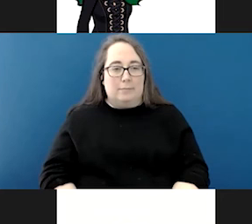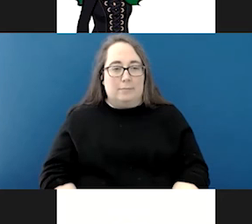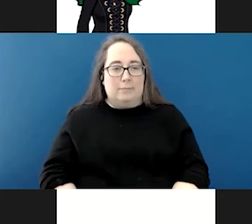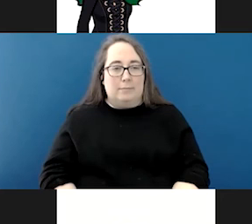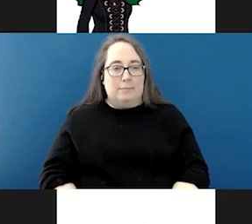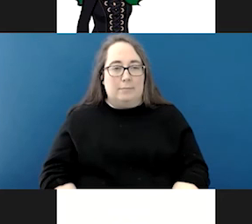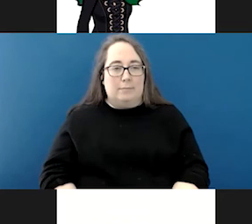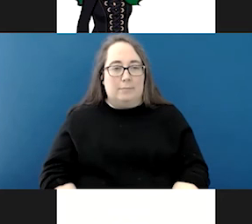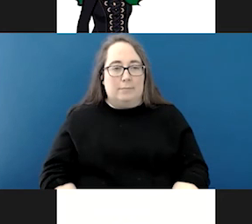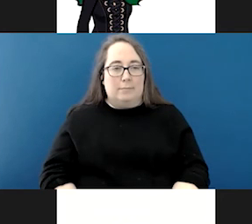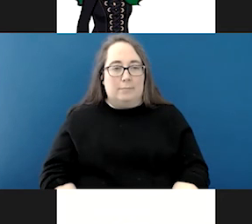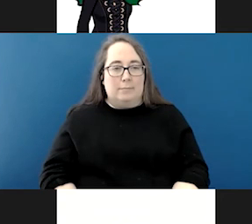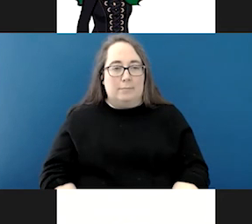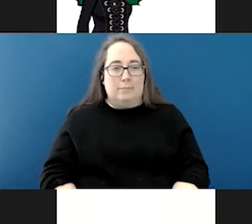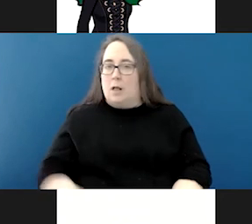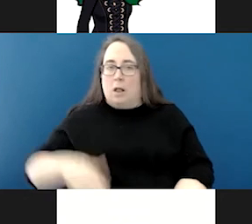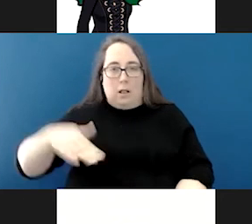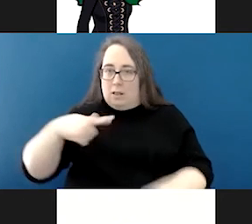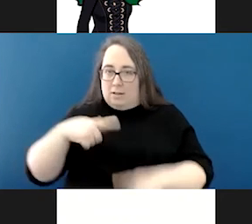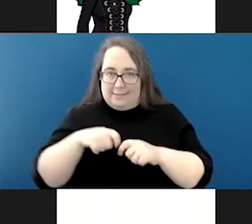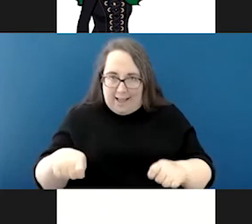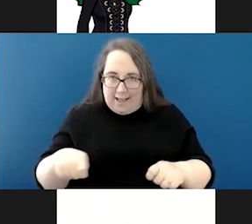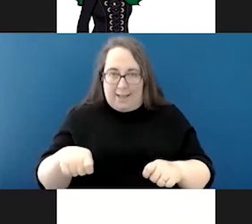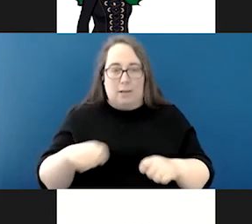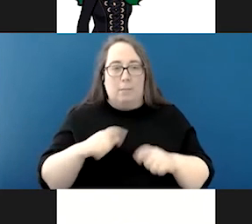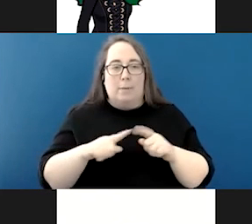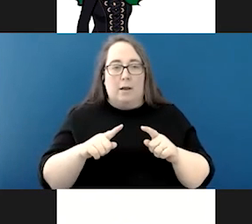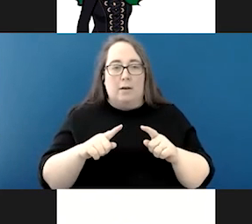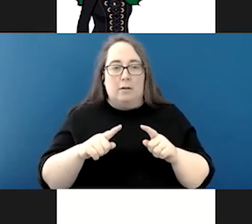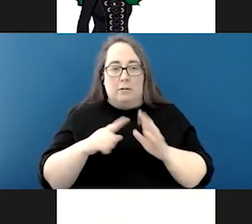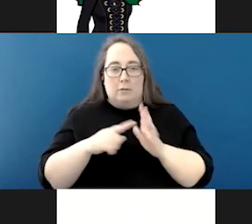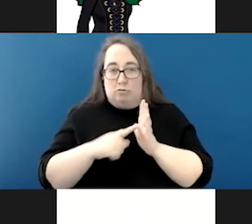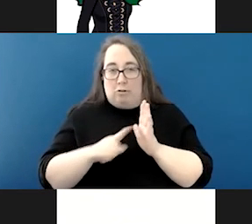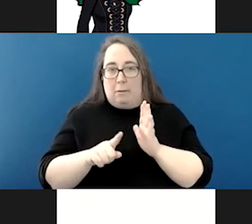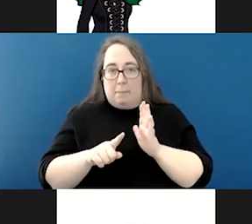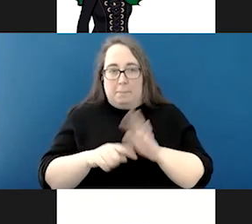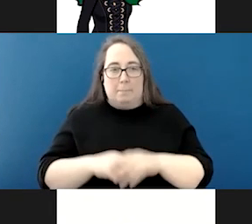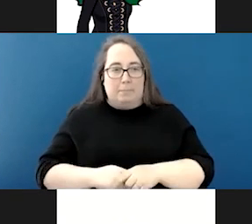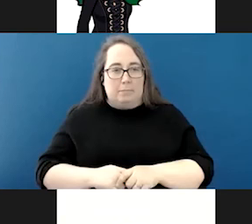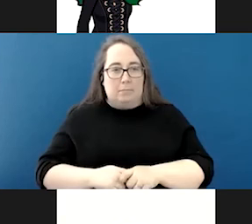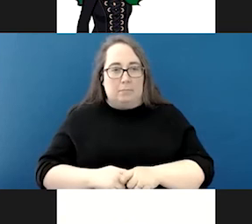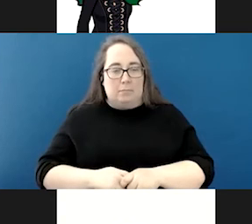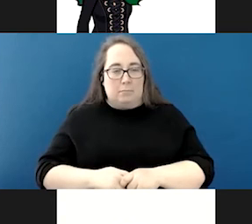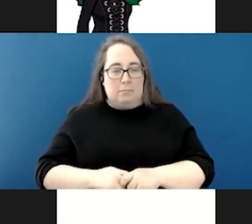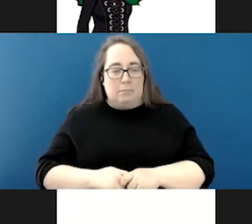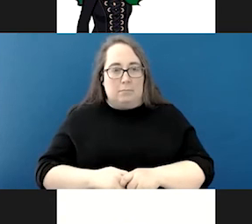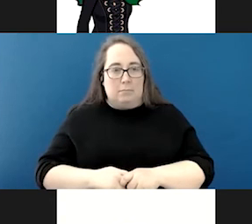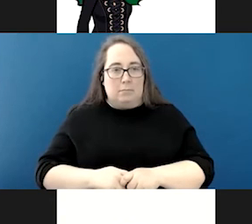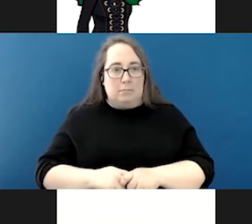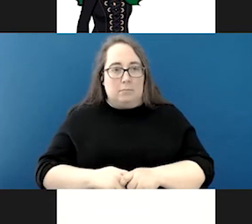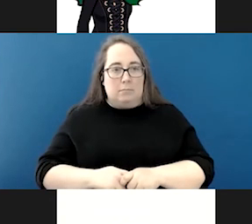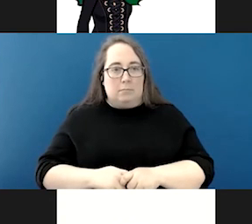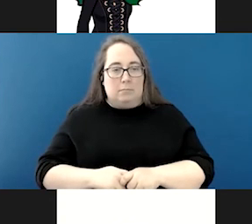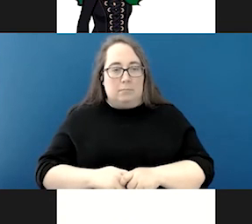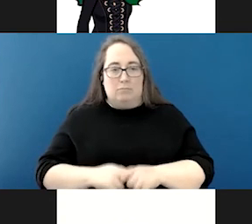Okay, I didn't tie anything yet. I'm just gonna check it again just to make sure I have enough space